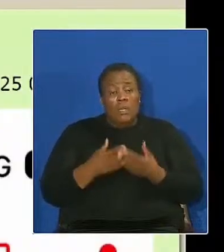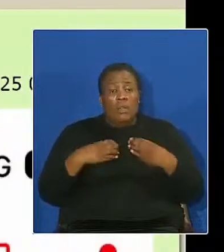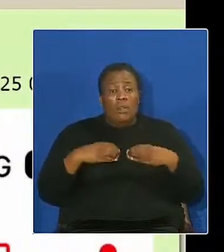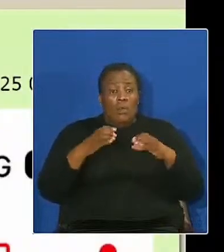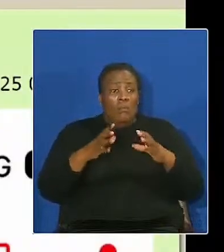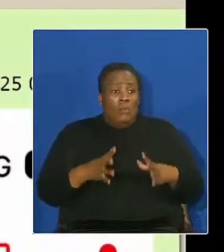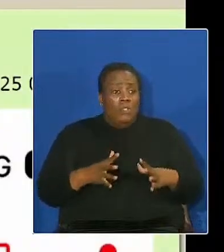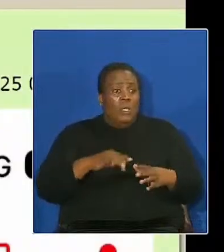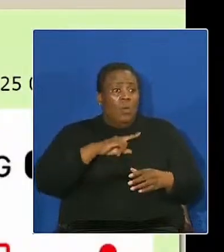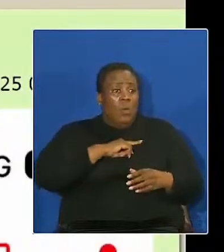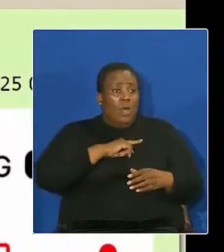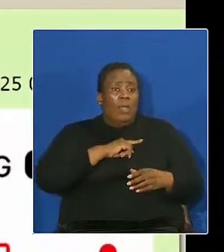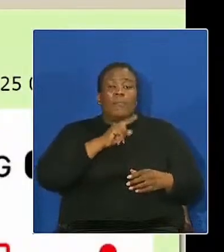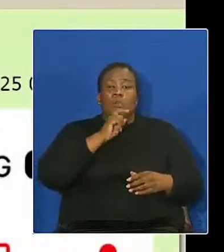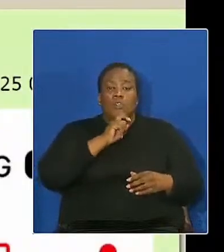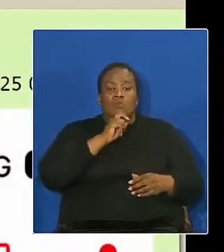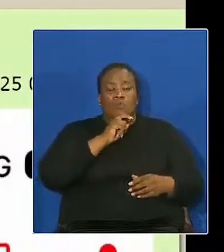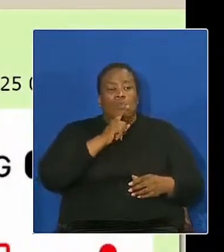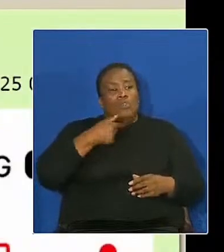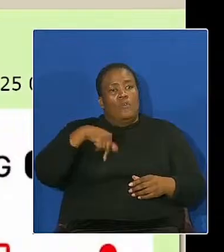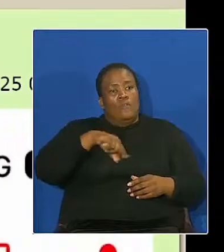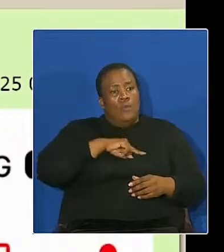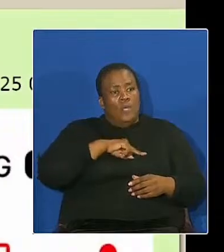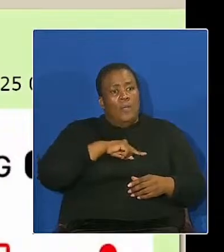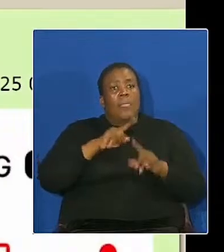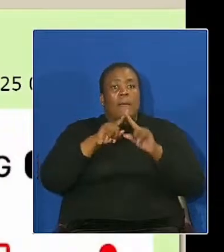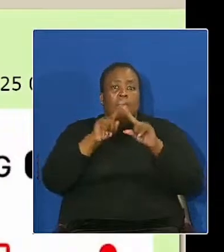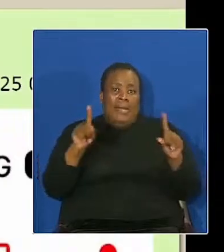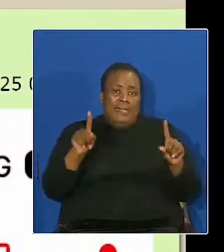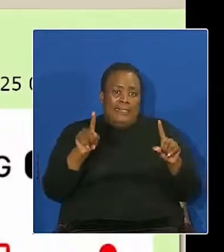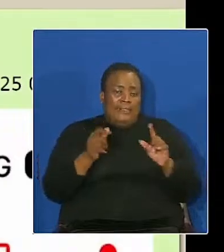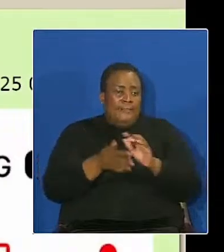because of the use of we, Yeah. but